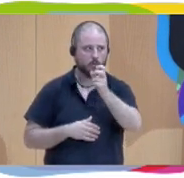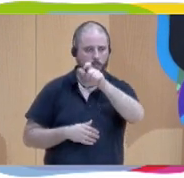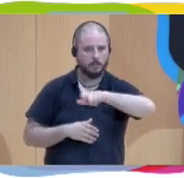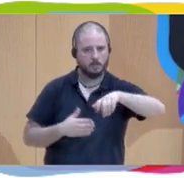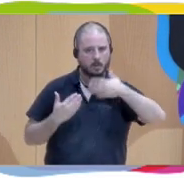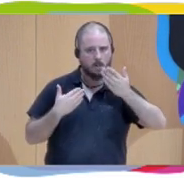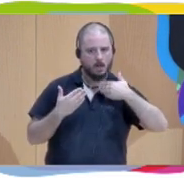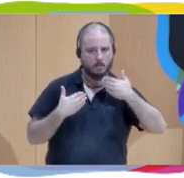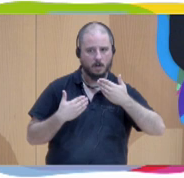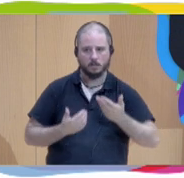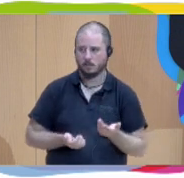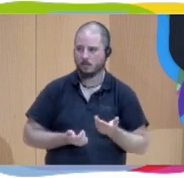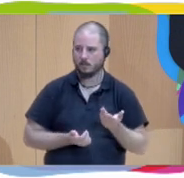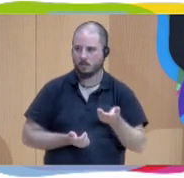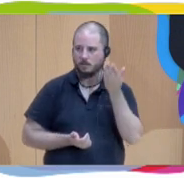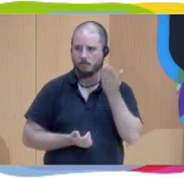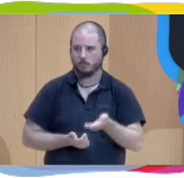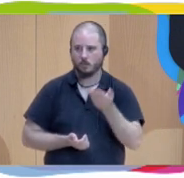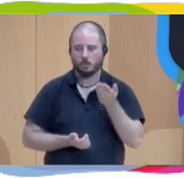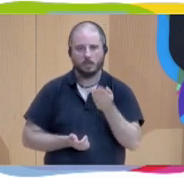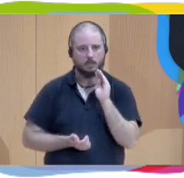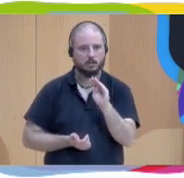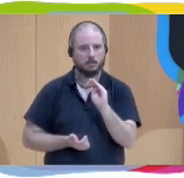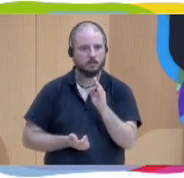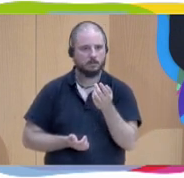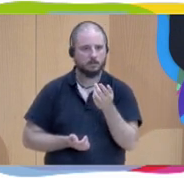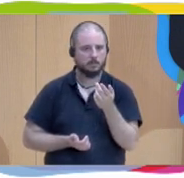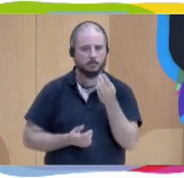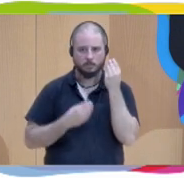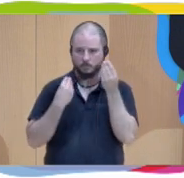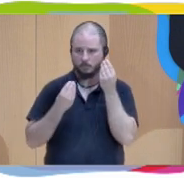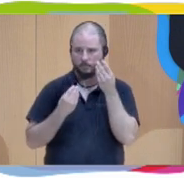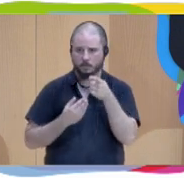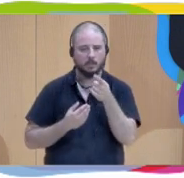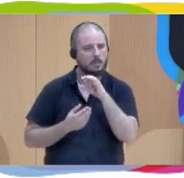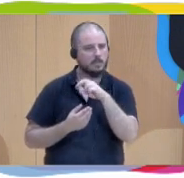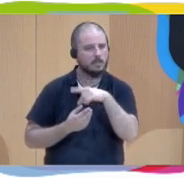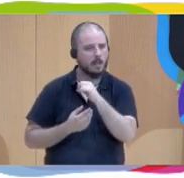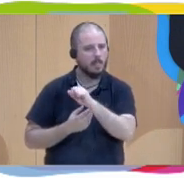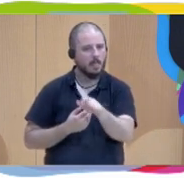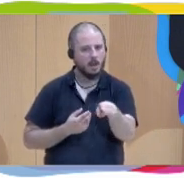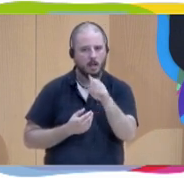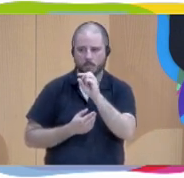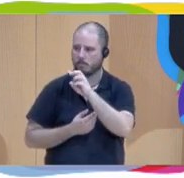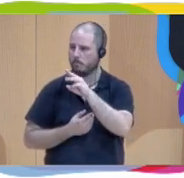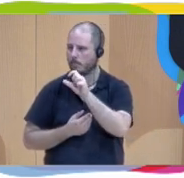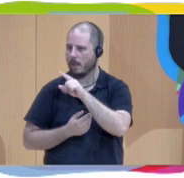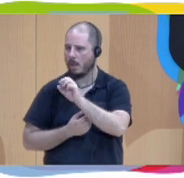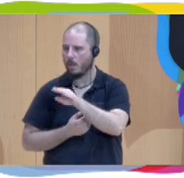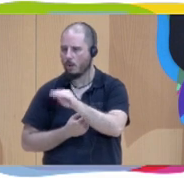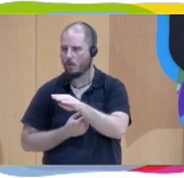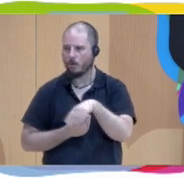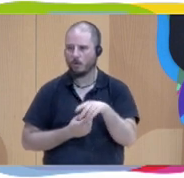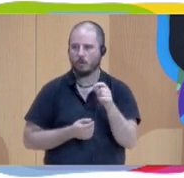I can say I'm talking, what do you think Sandra? What do you think Pedro? Pedro, Angela, Laura,